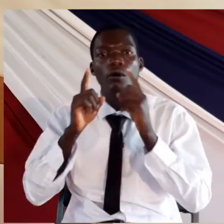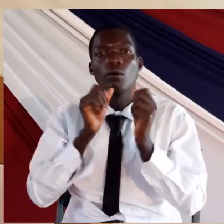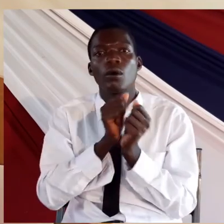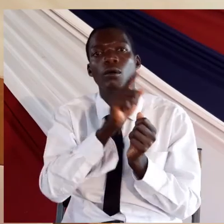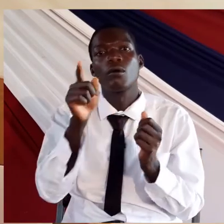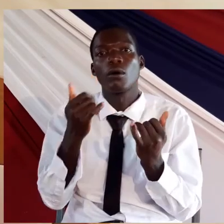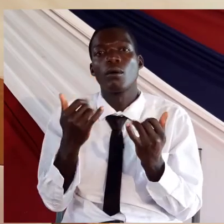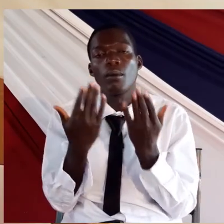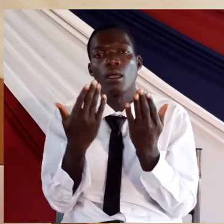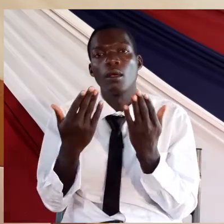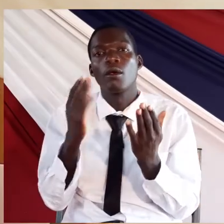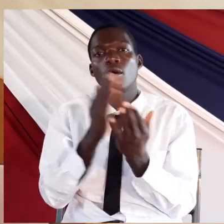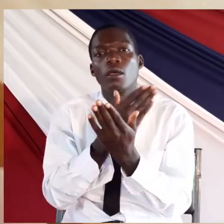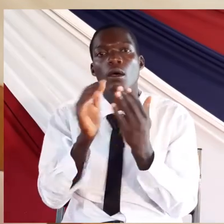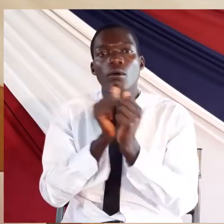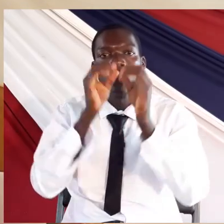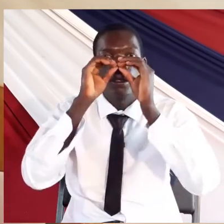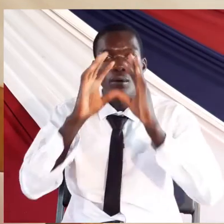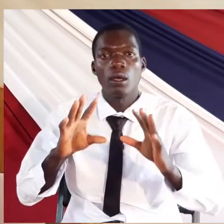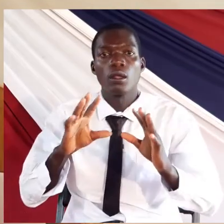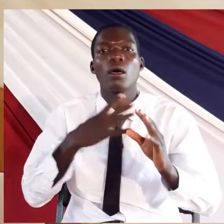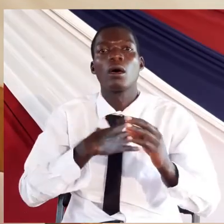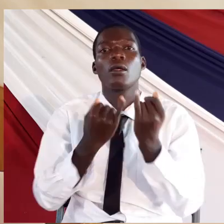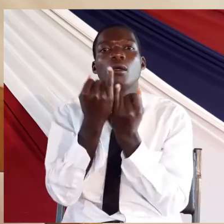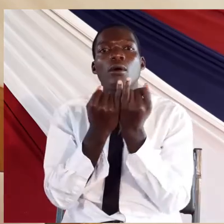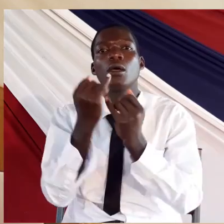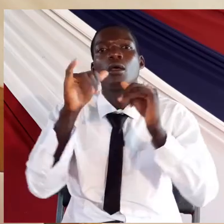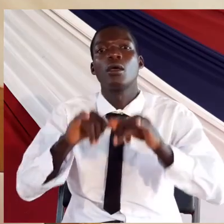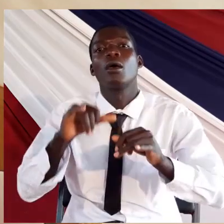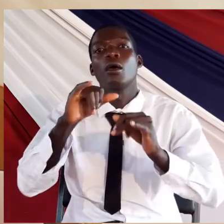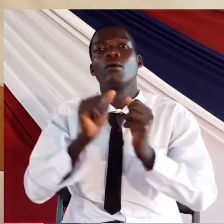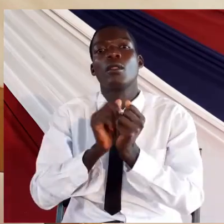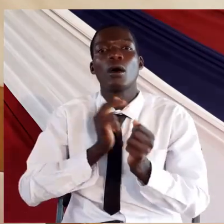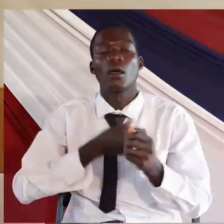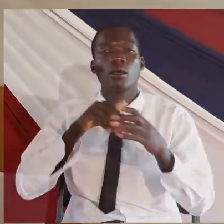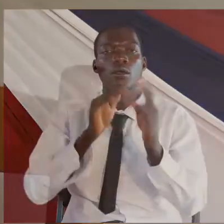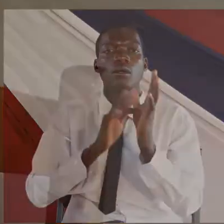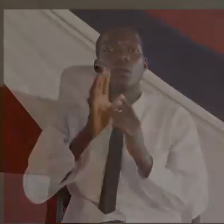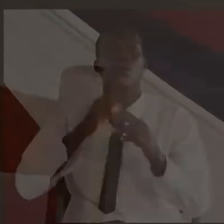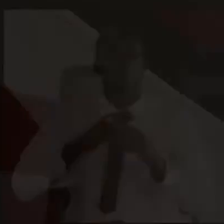May you share in the blessings of the Sabbath this day with us. In Jesus' name I pray.